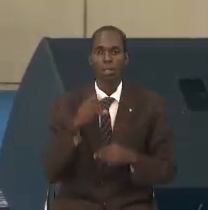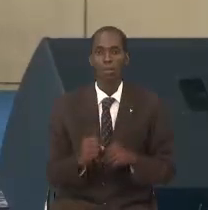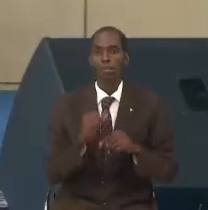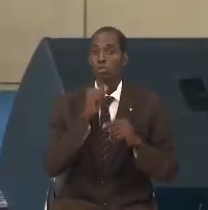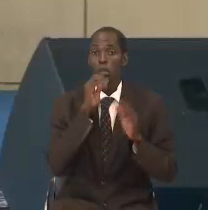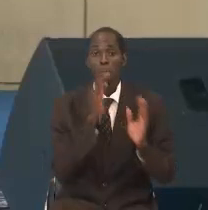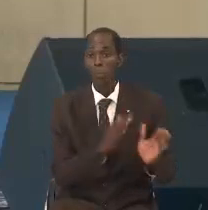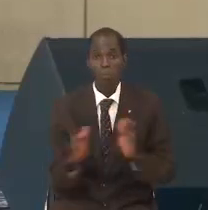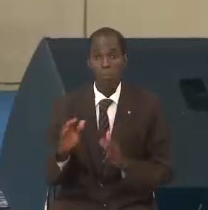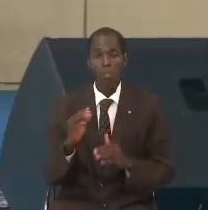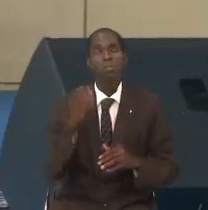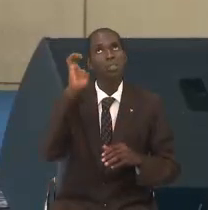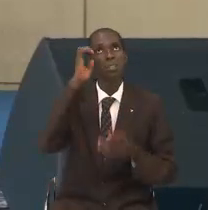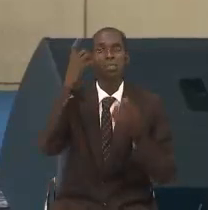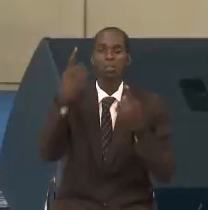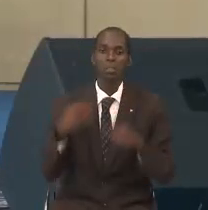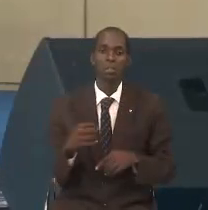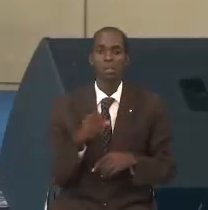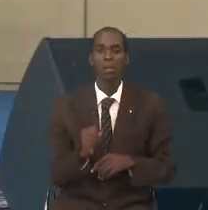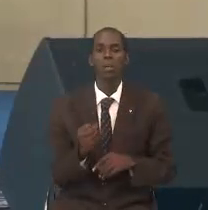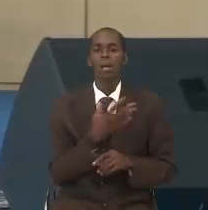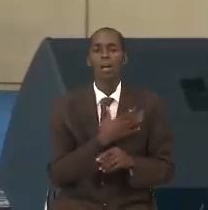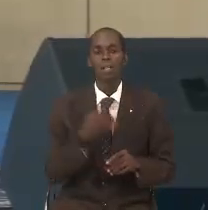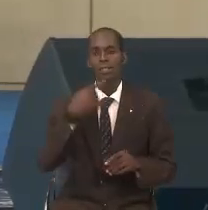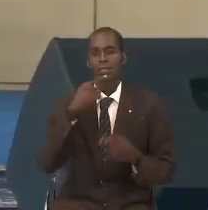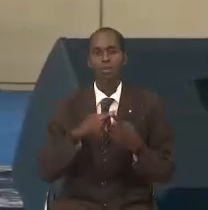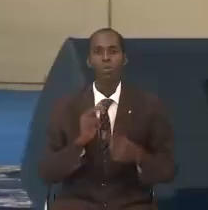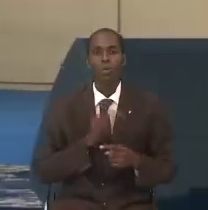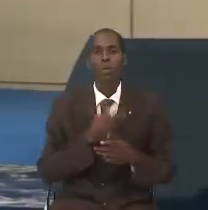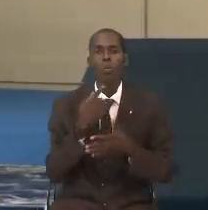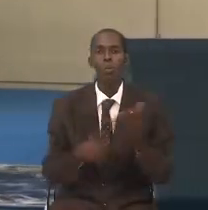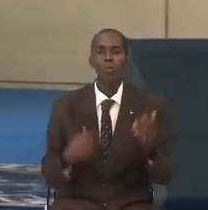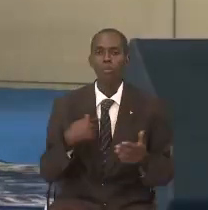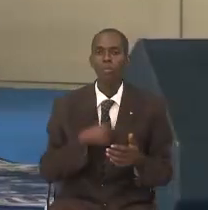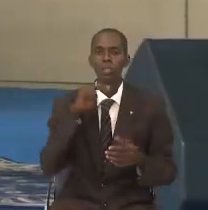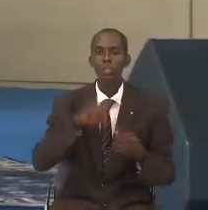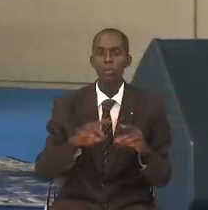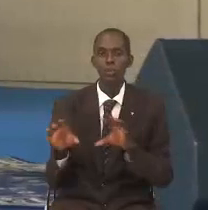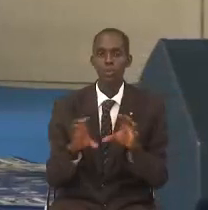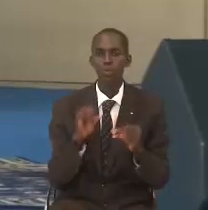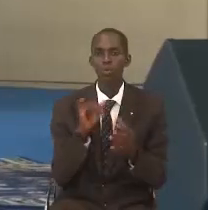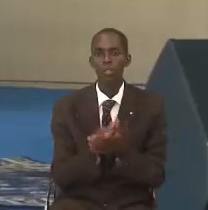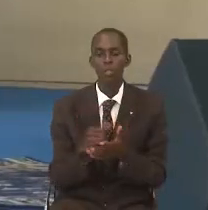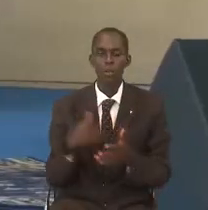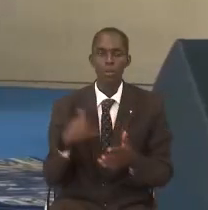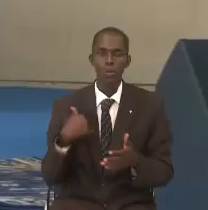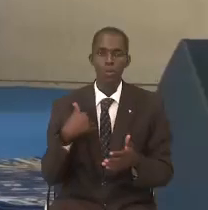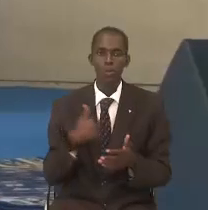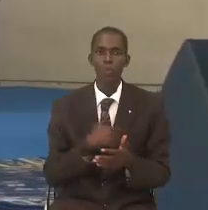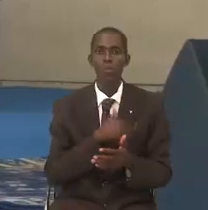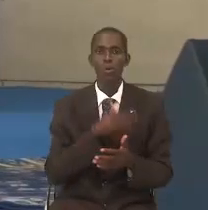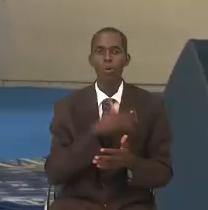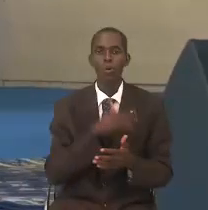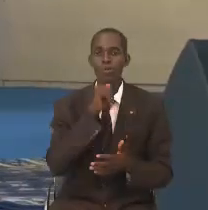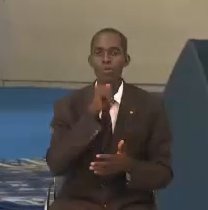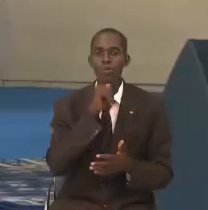Unprepared he comes. And then he tells us what we're to do so that we'll not be among the people that will be lost when he